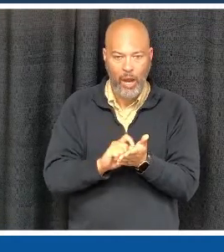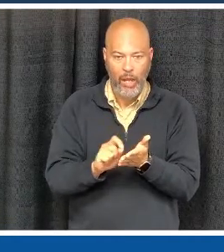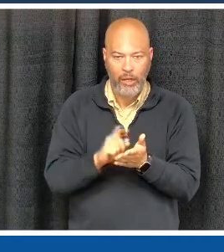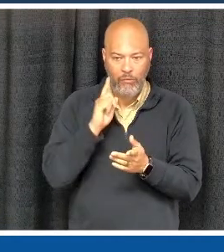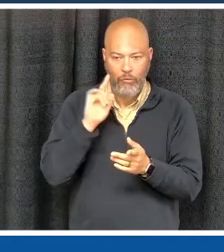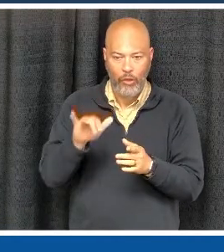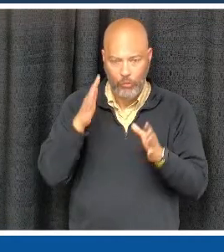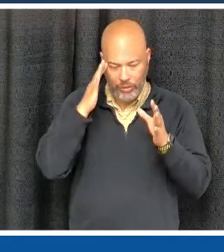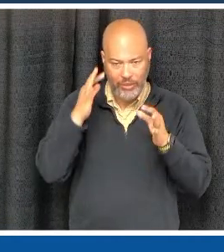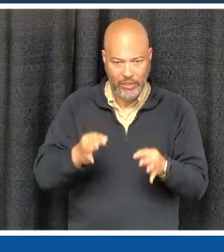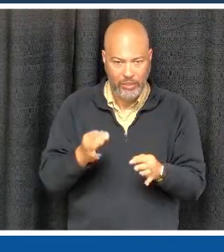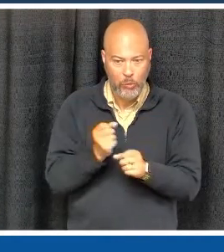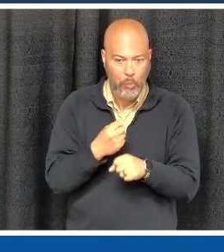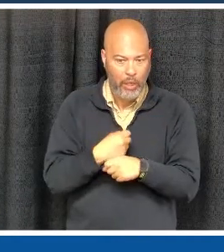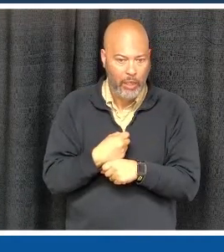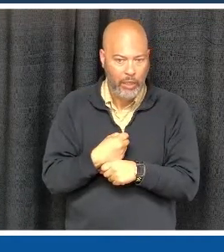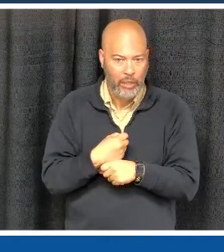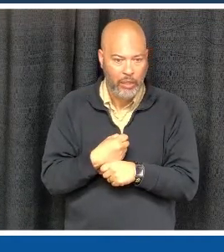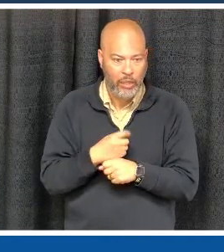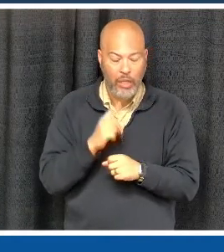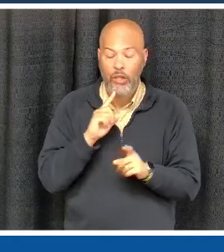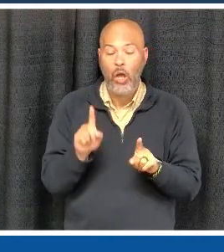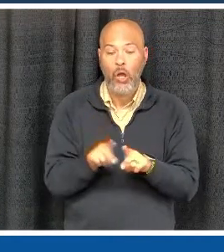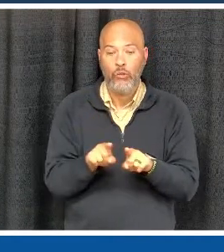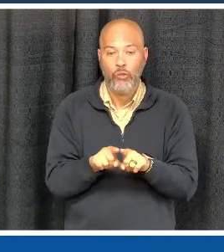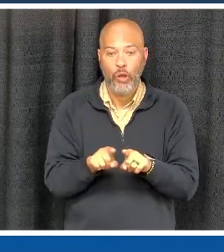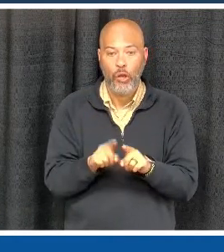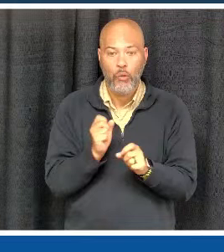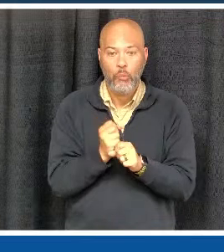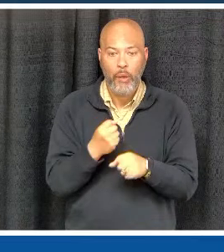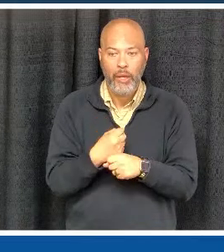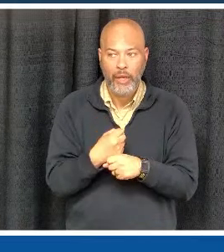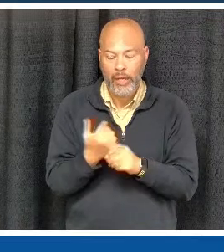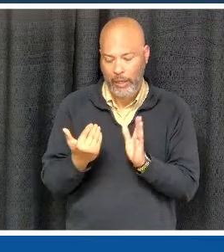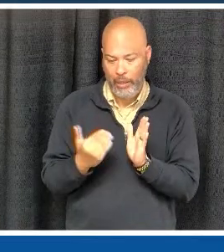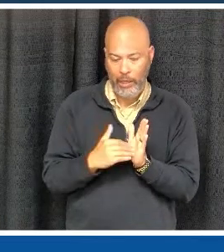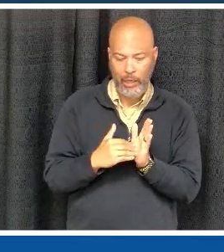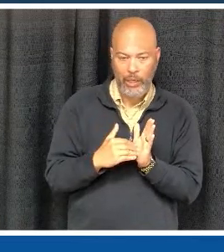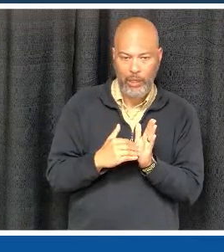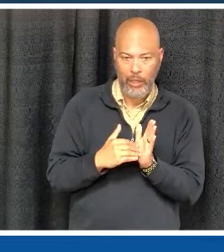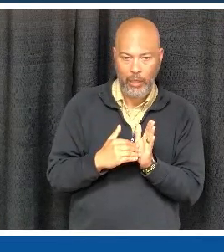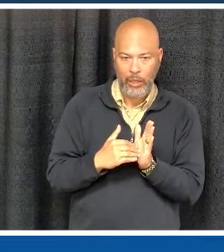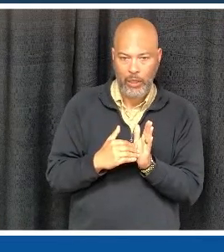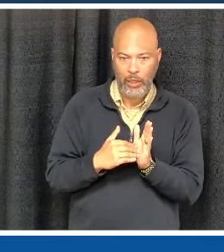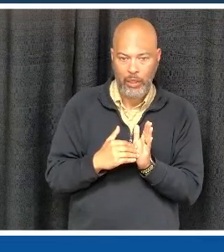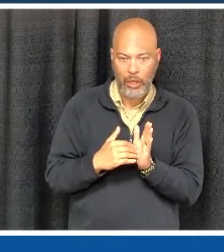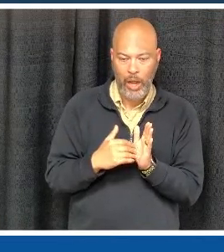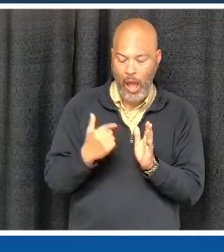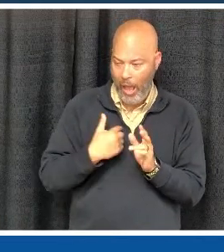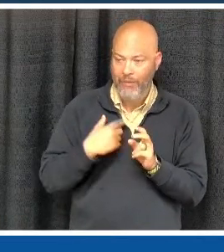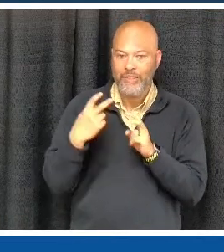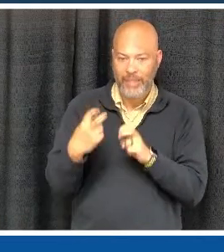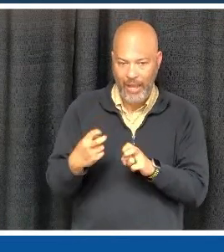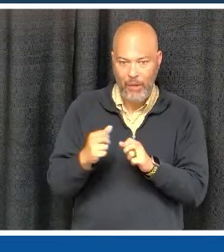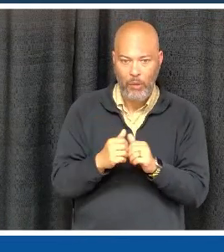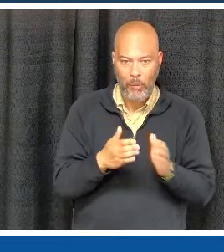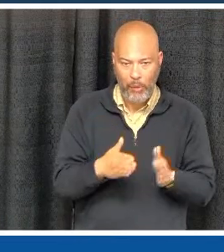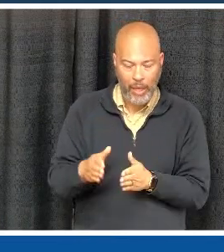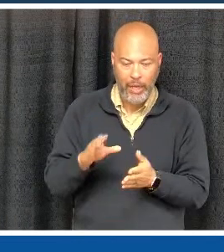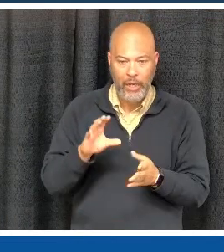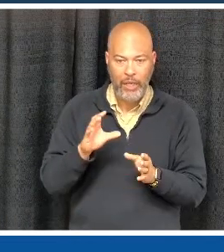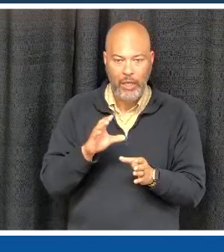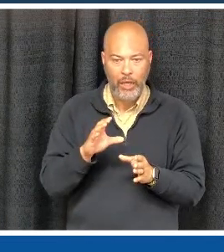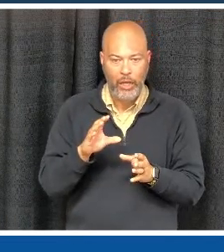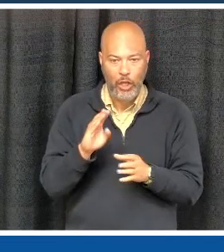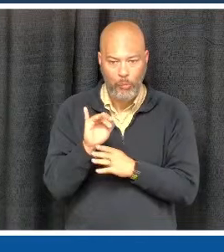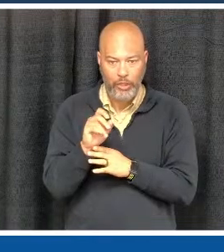those decisions made. It's also making, again, I've sat in the planning commission where